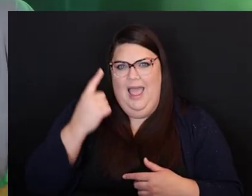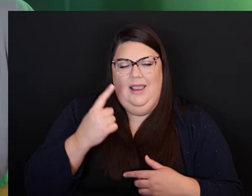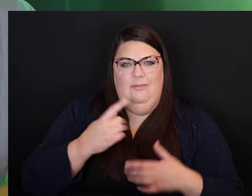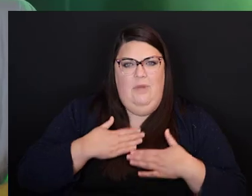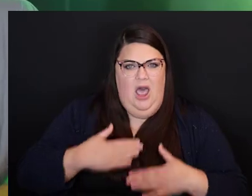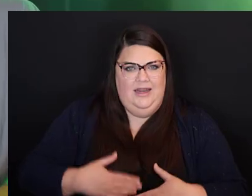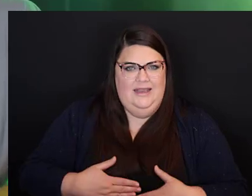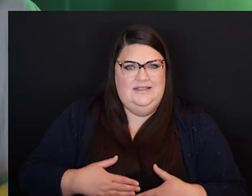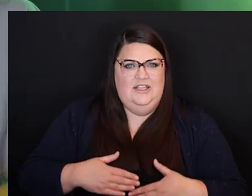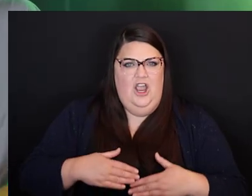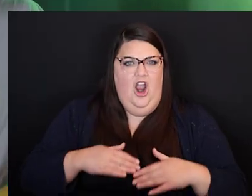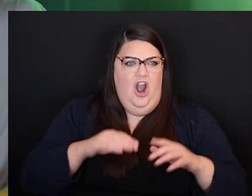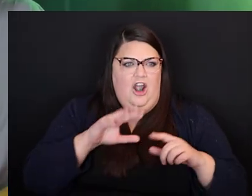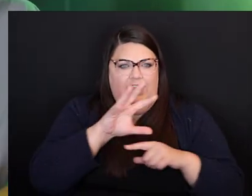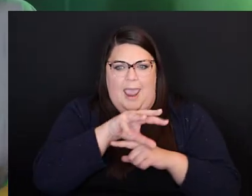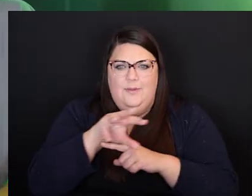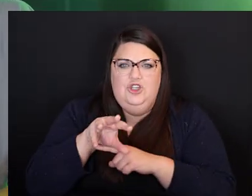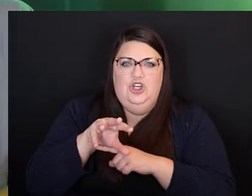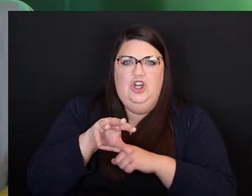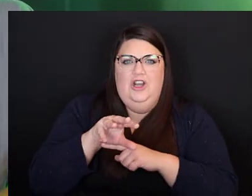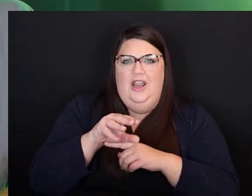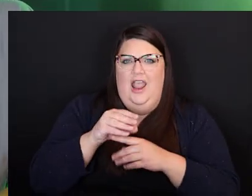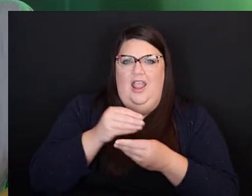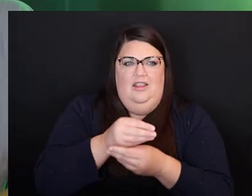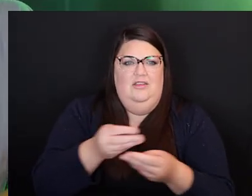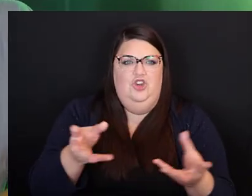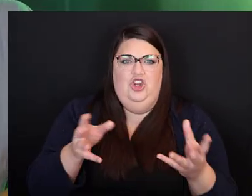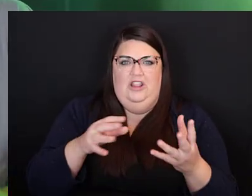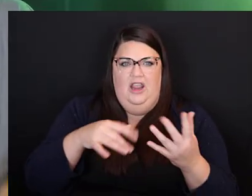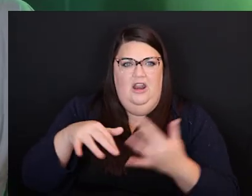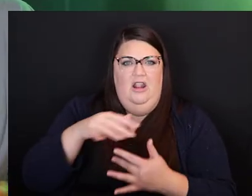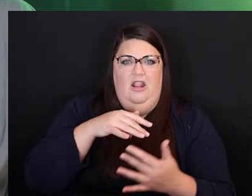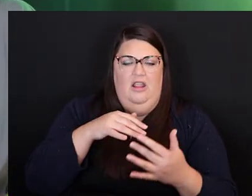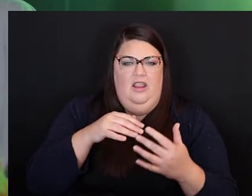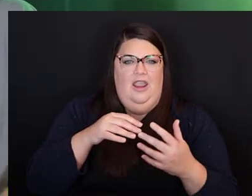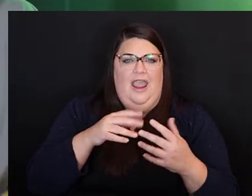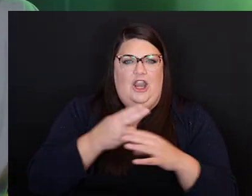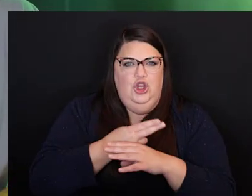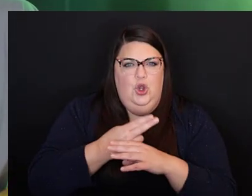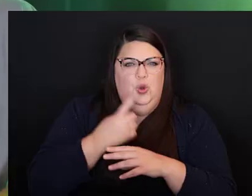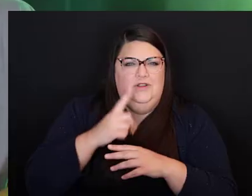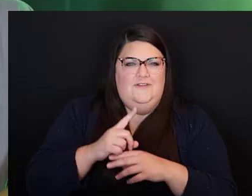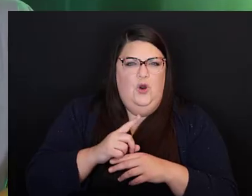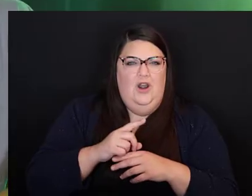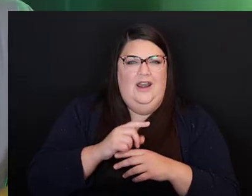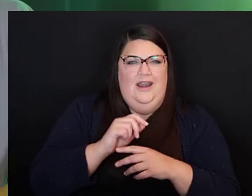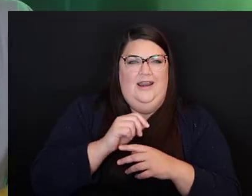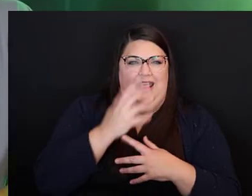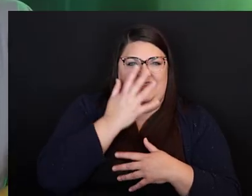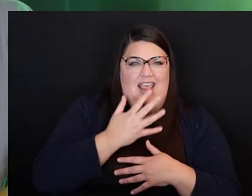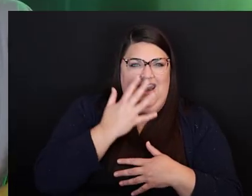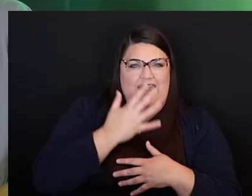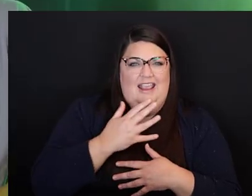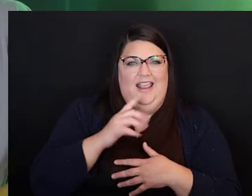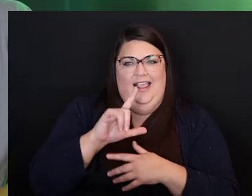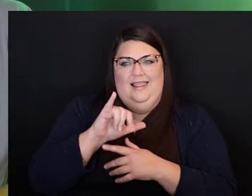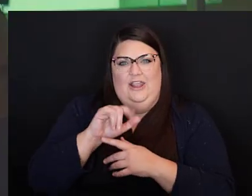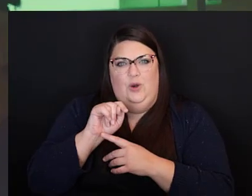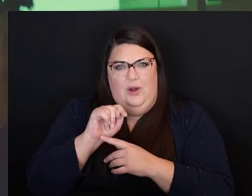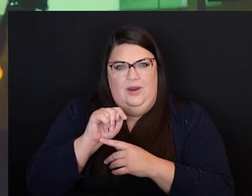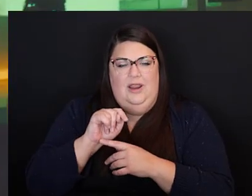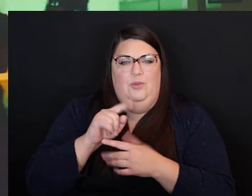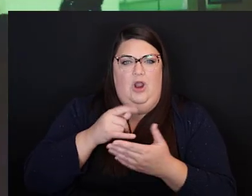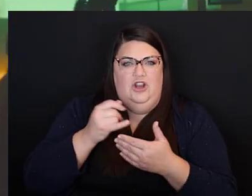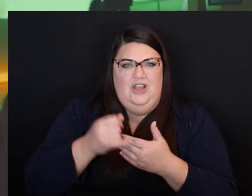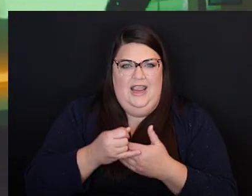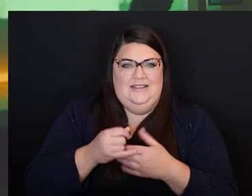are, captured and recirculated and both used for the edification of various like aesthetic and literary projects, but